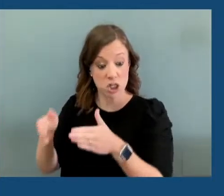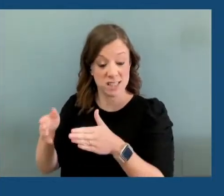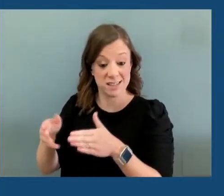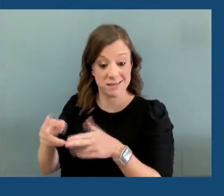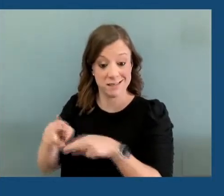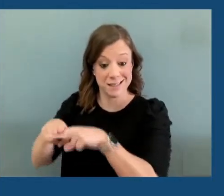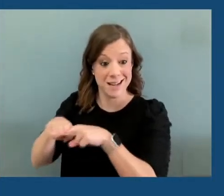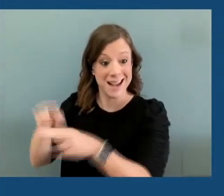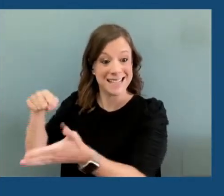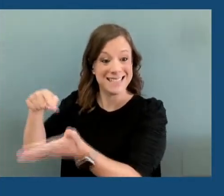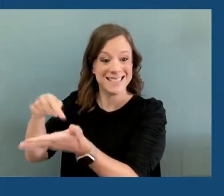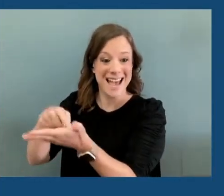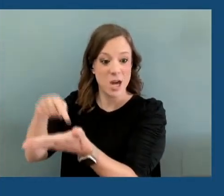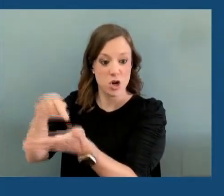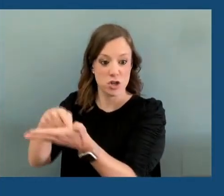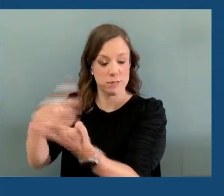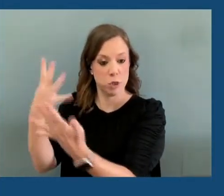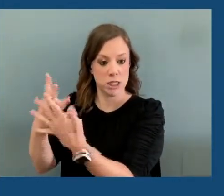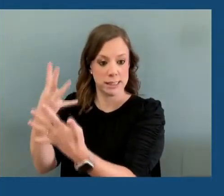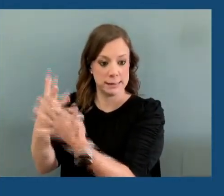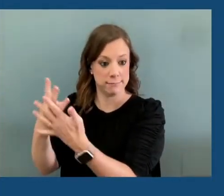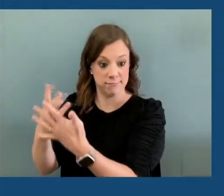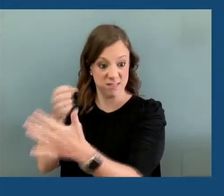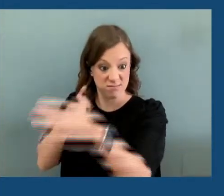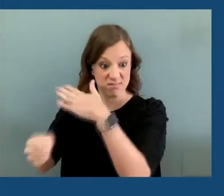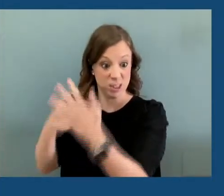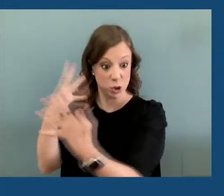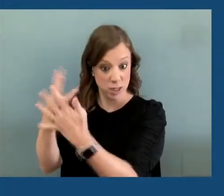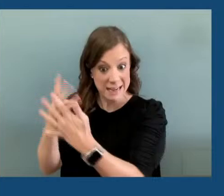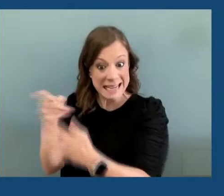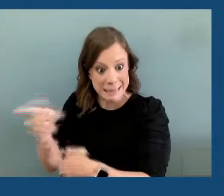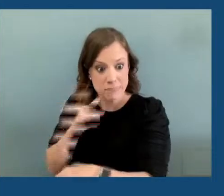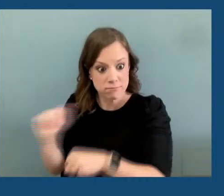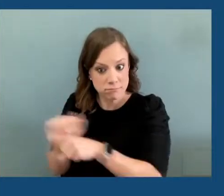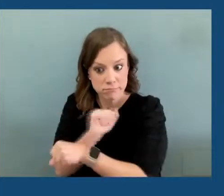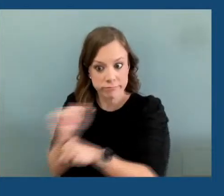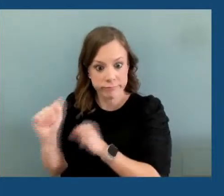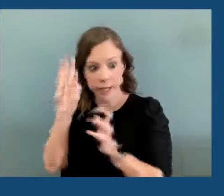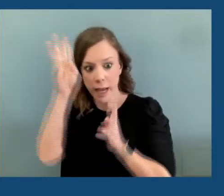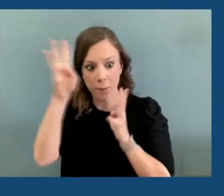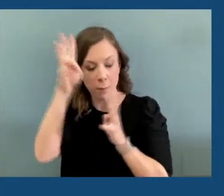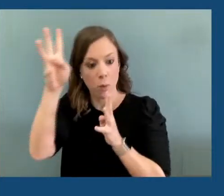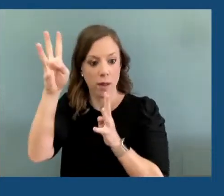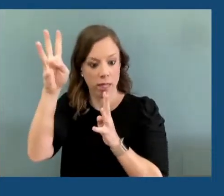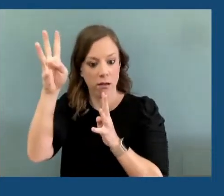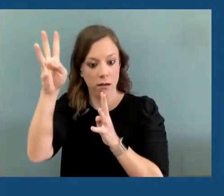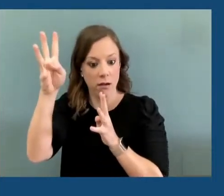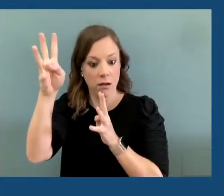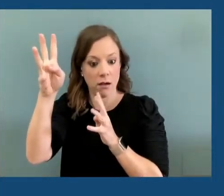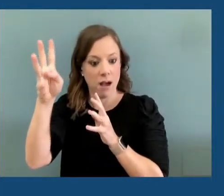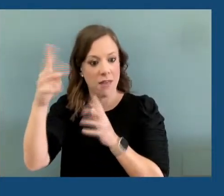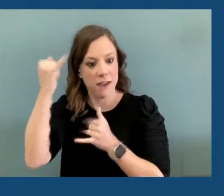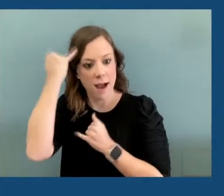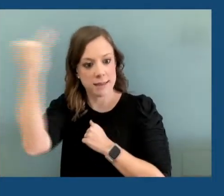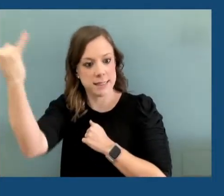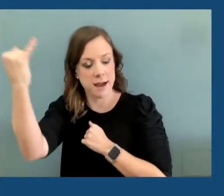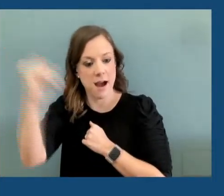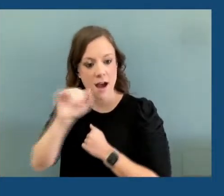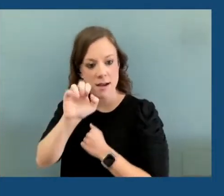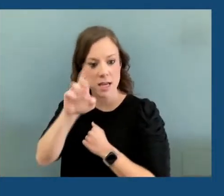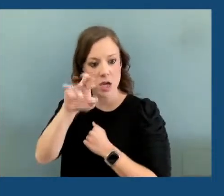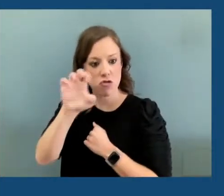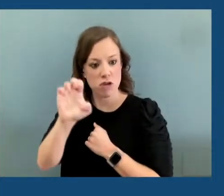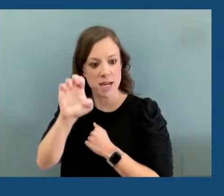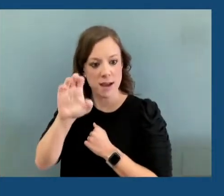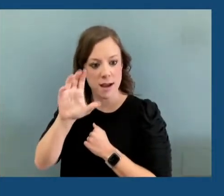sitting in jail, devised and innovated the Erie Canal that would literally dig a ditch across the entire state of New York.